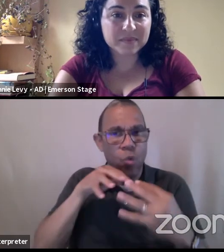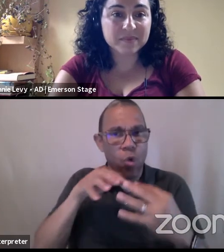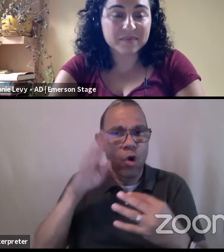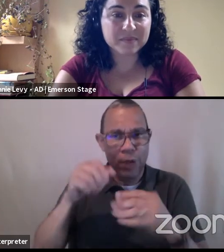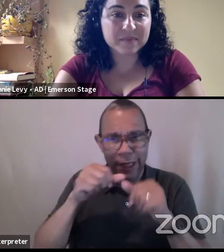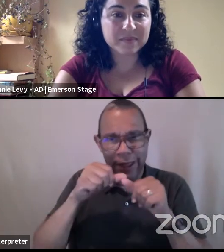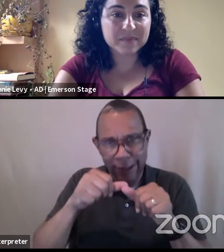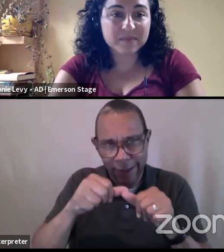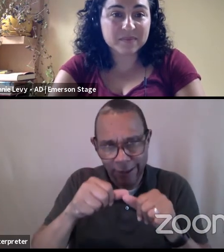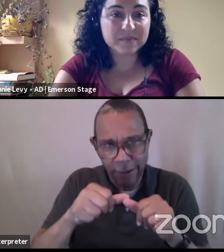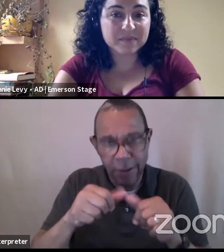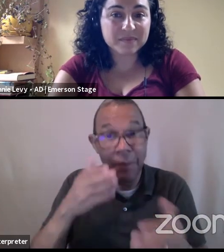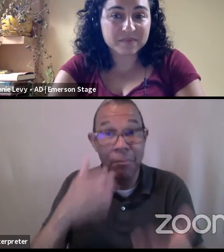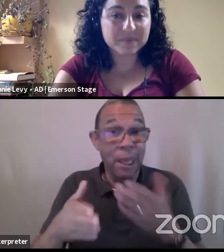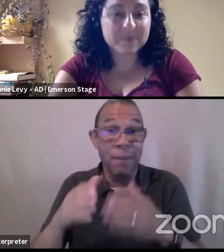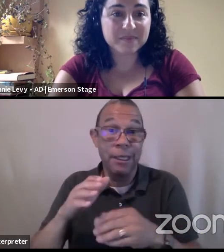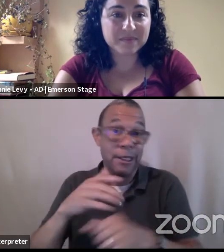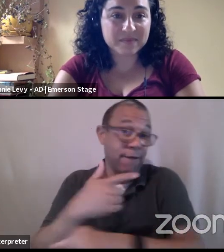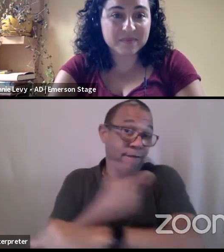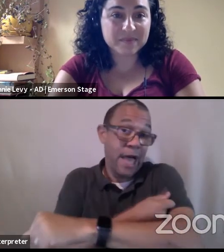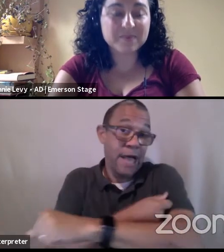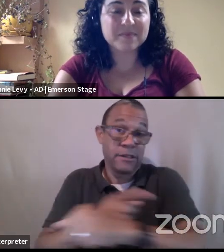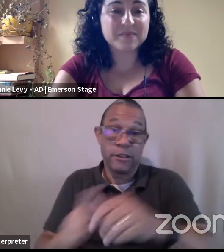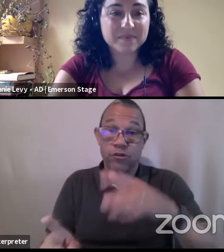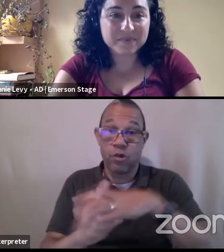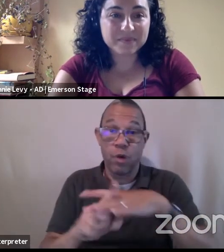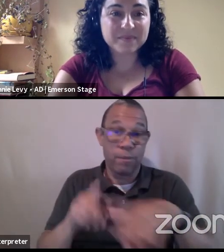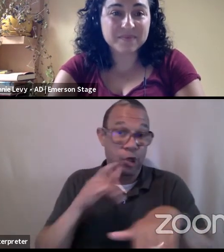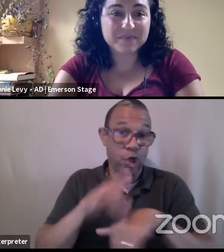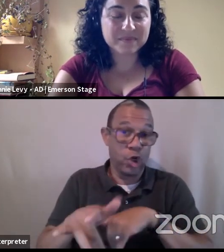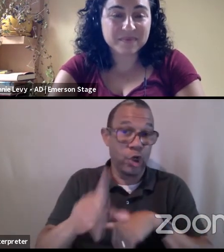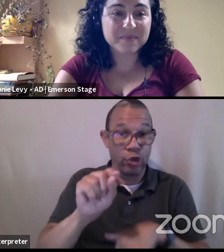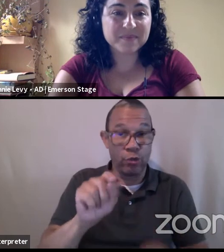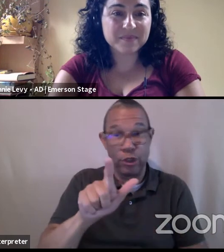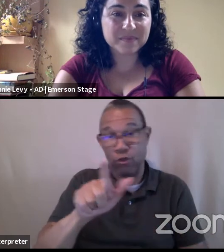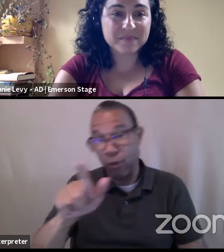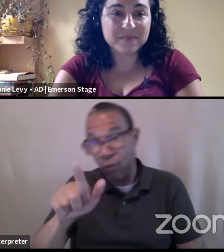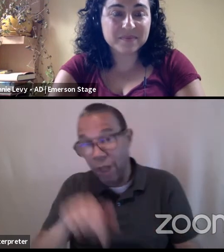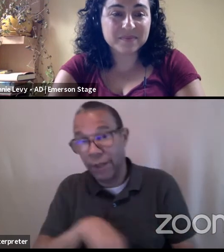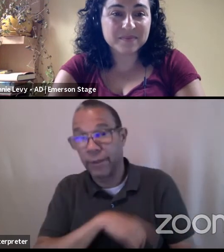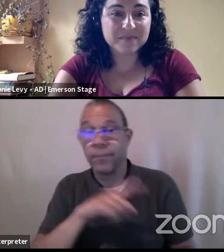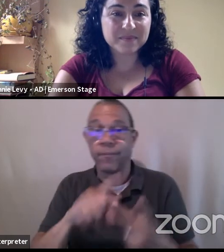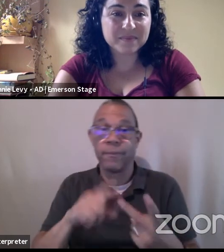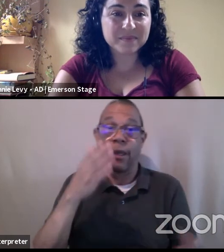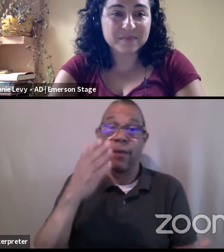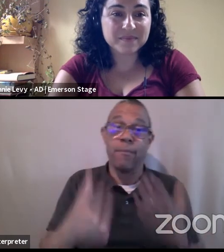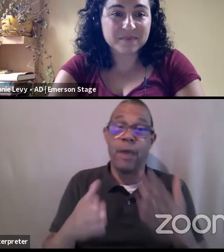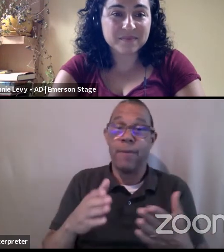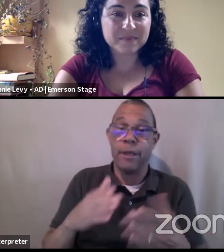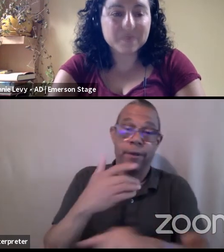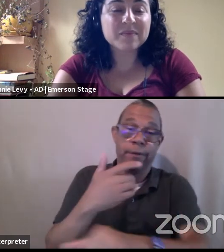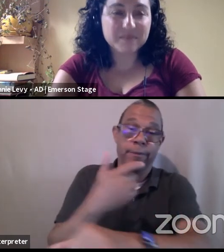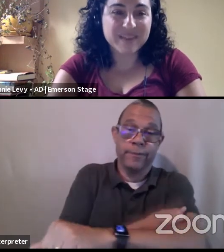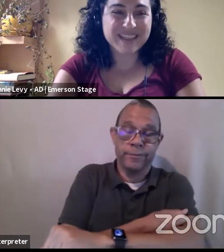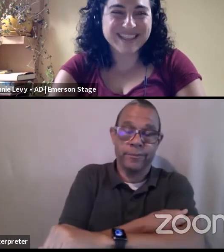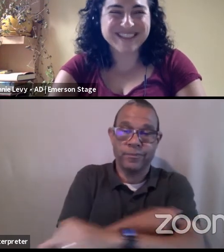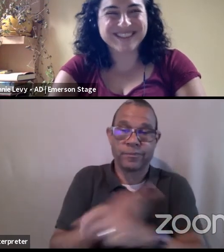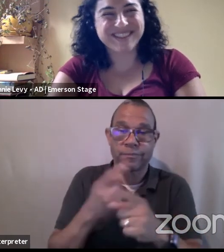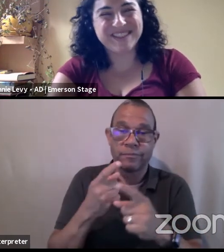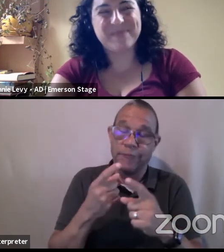vaccine would come, uh, in early 21, maybe, uh, it comes, uh, uh, the effective one